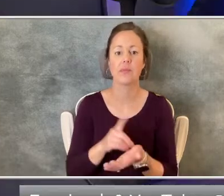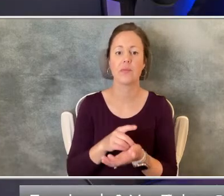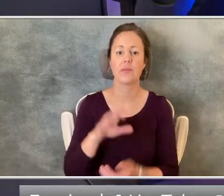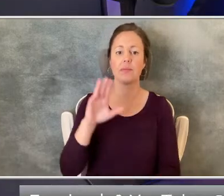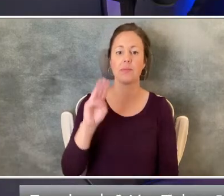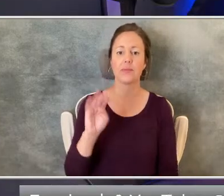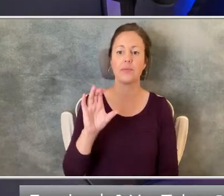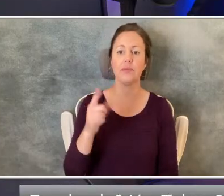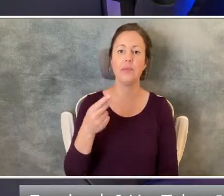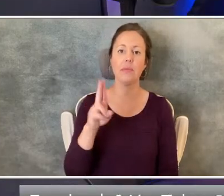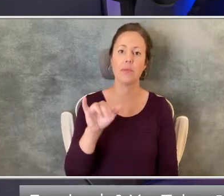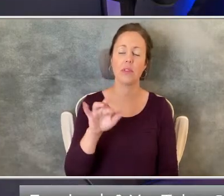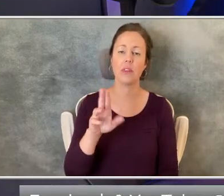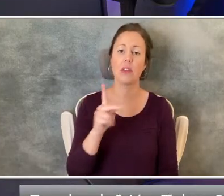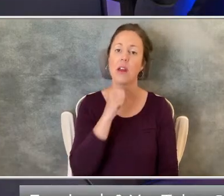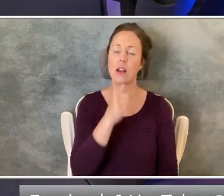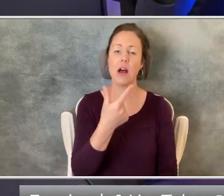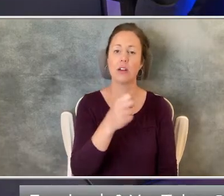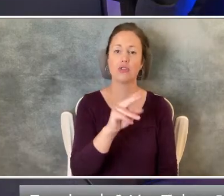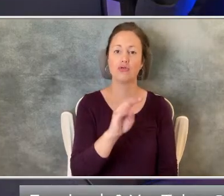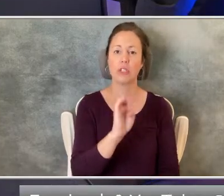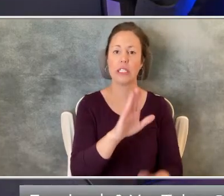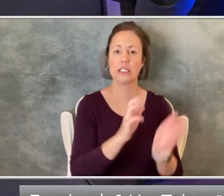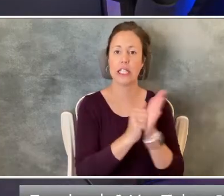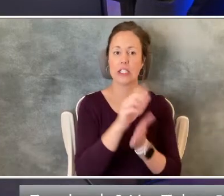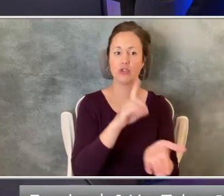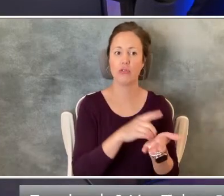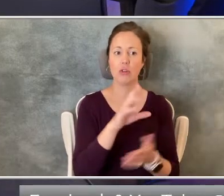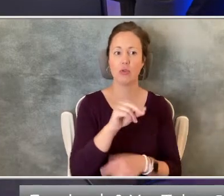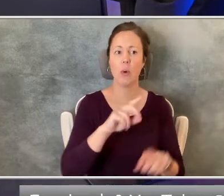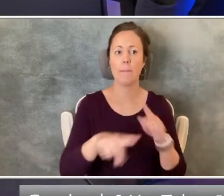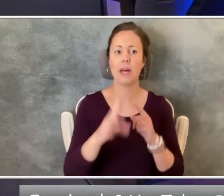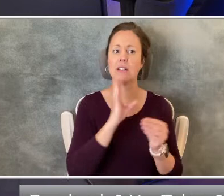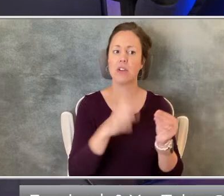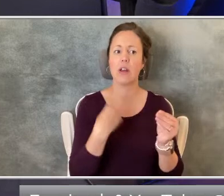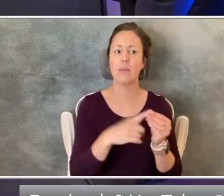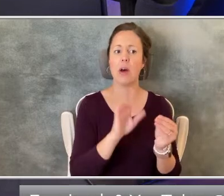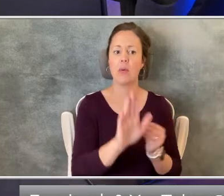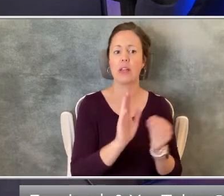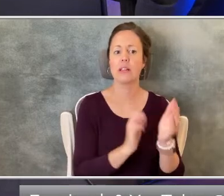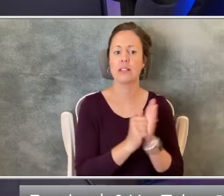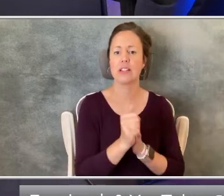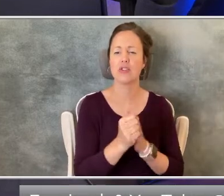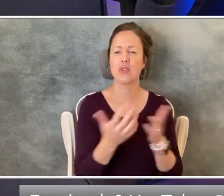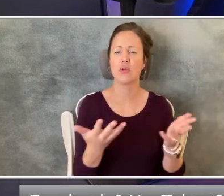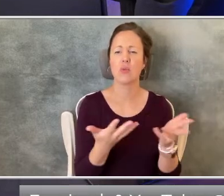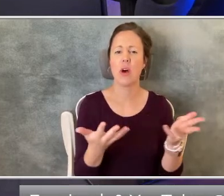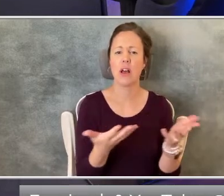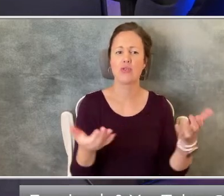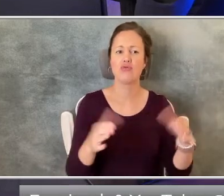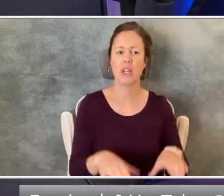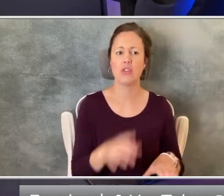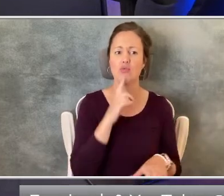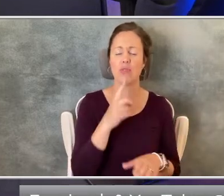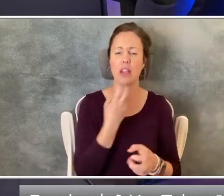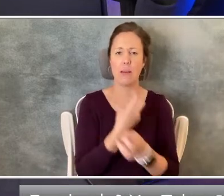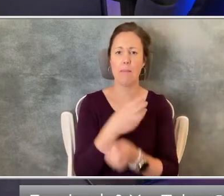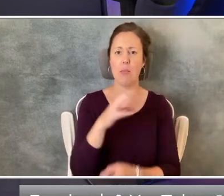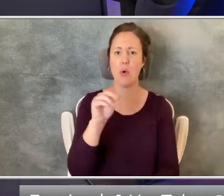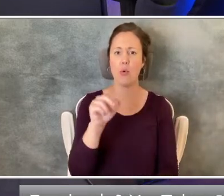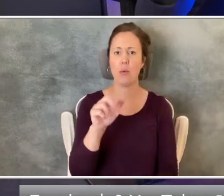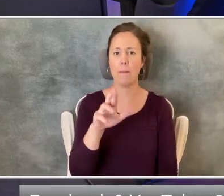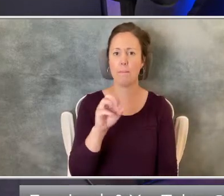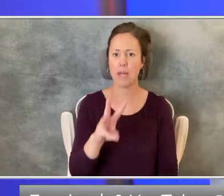Gene's oncologist, but talk to us about his cancer and what are the odds that the bone marrow cancer could come